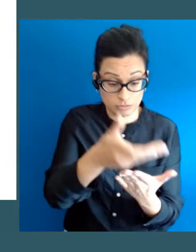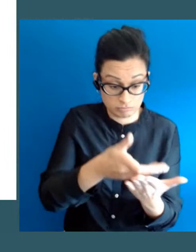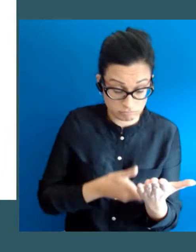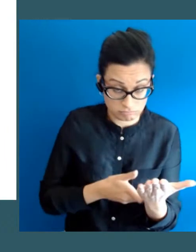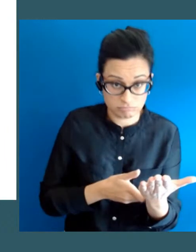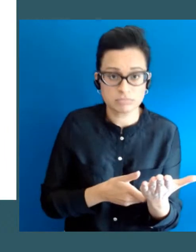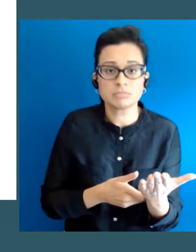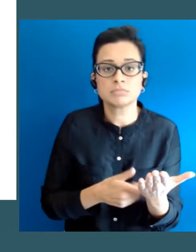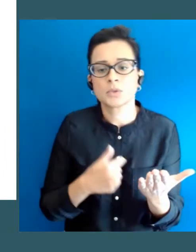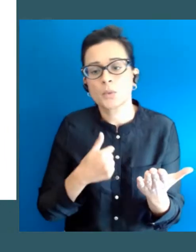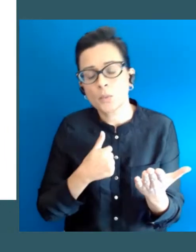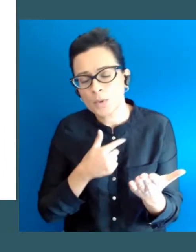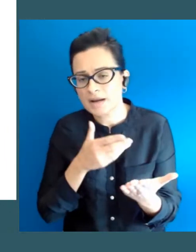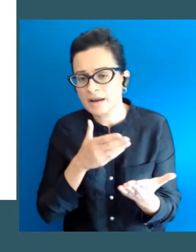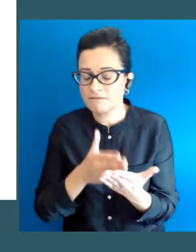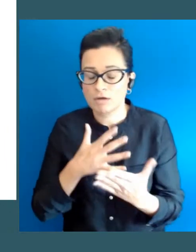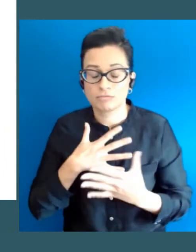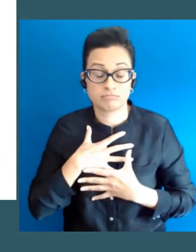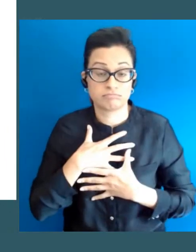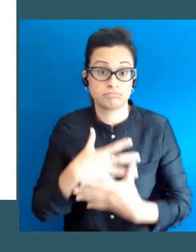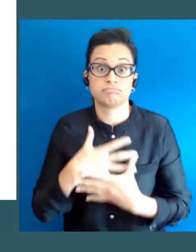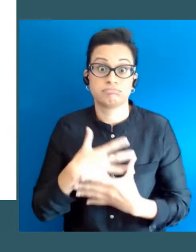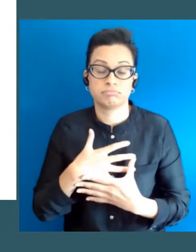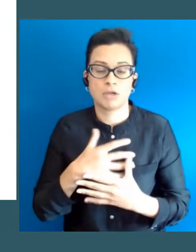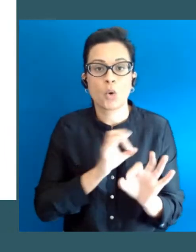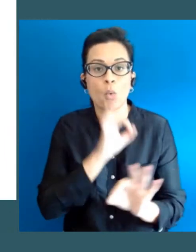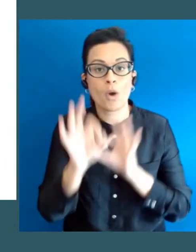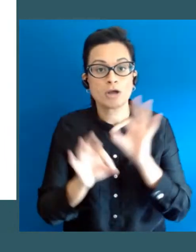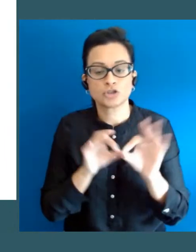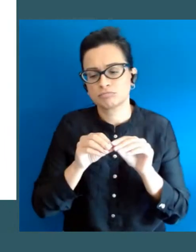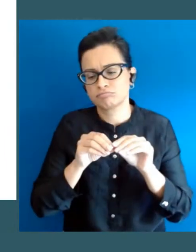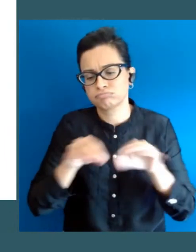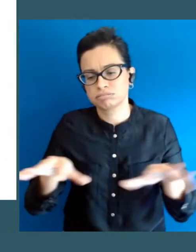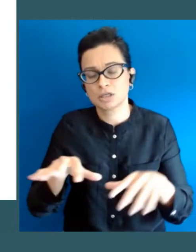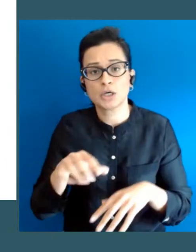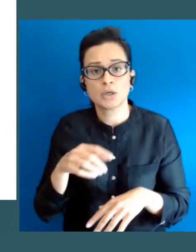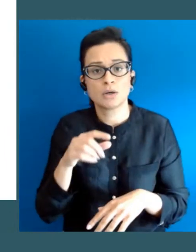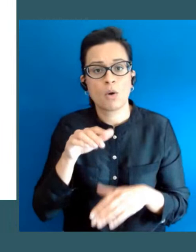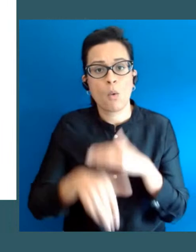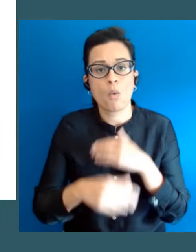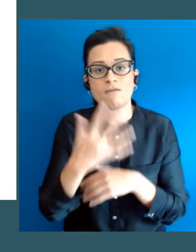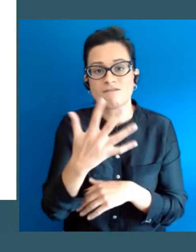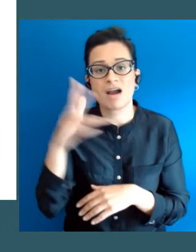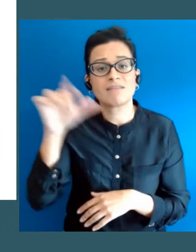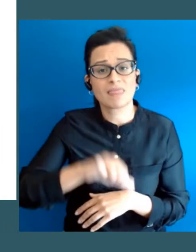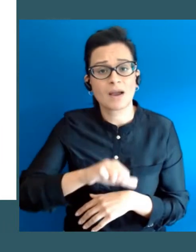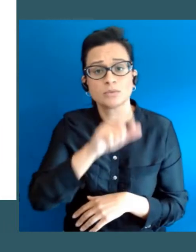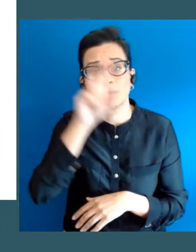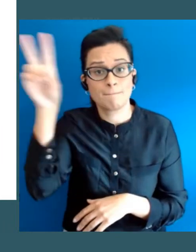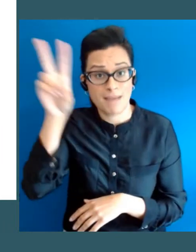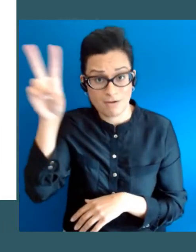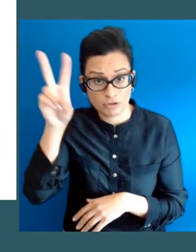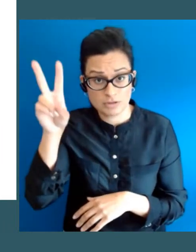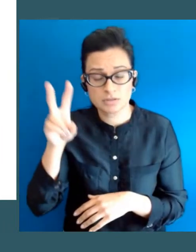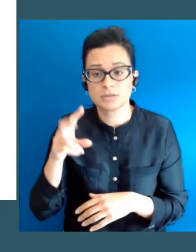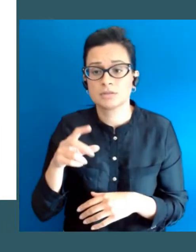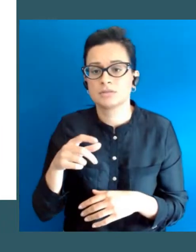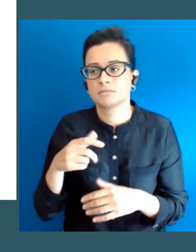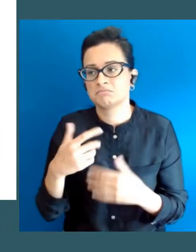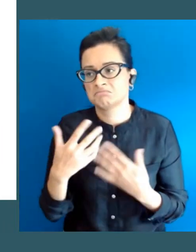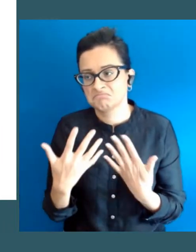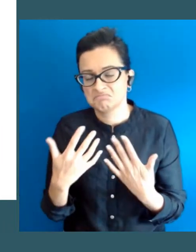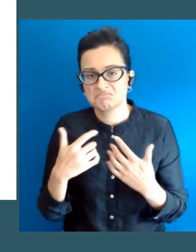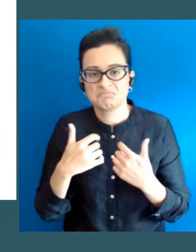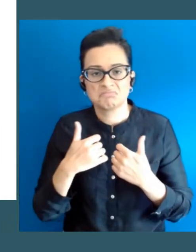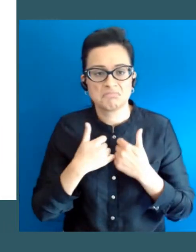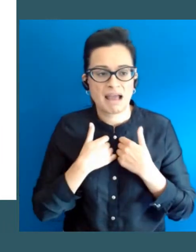very surprised. The questionnaire went to over 5,000 parents through our sort of our database